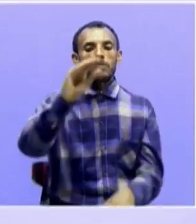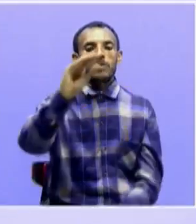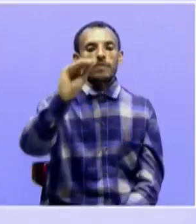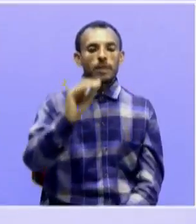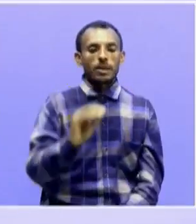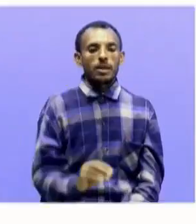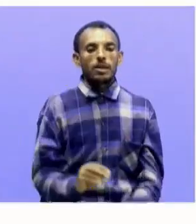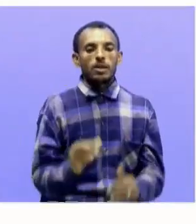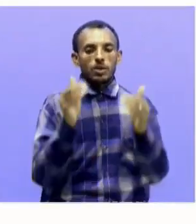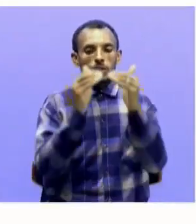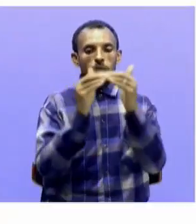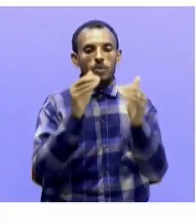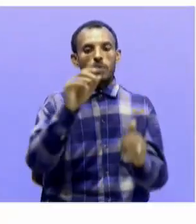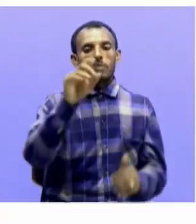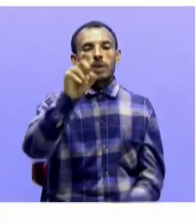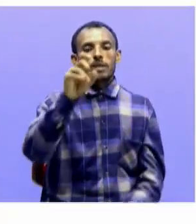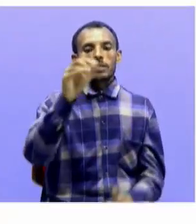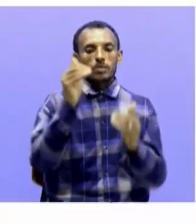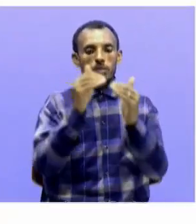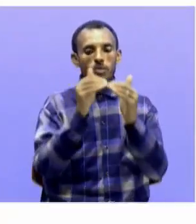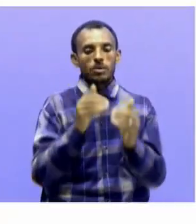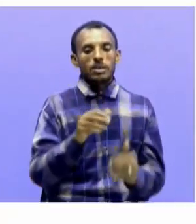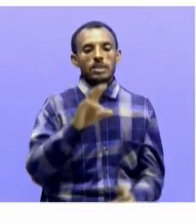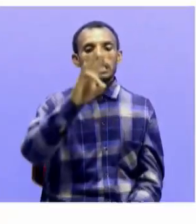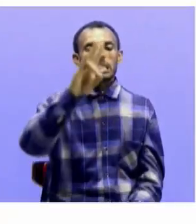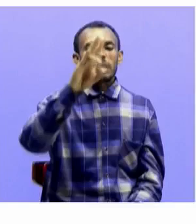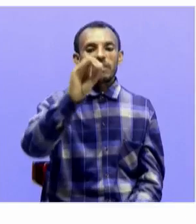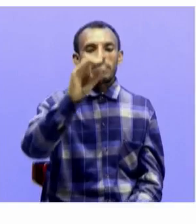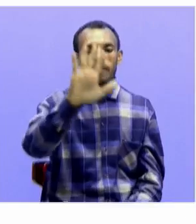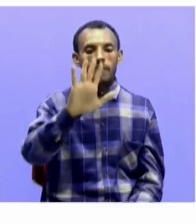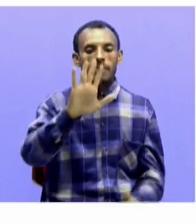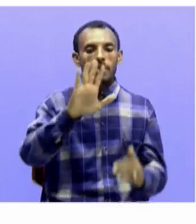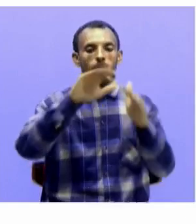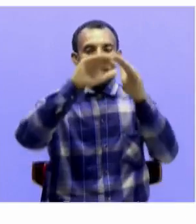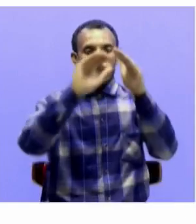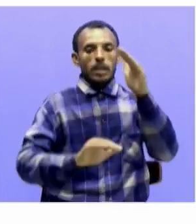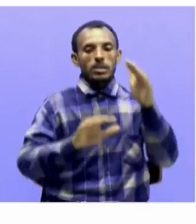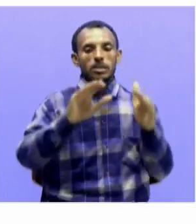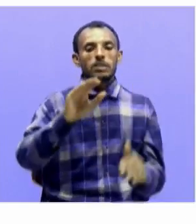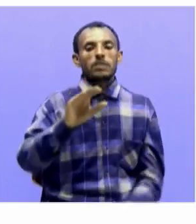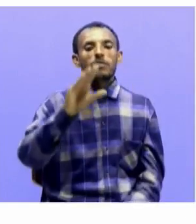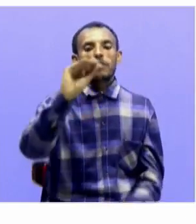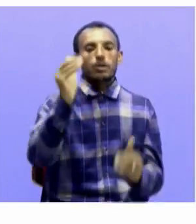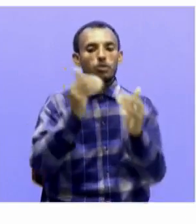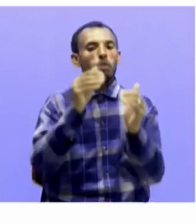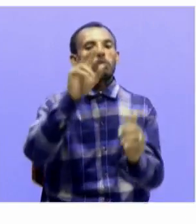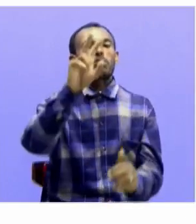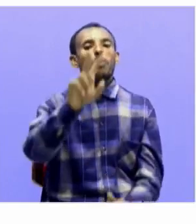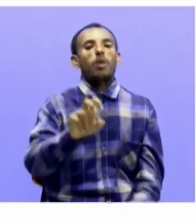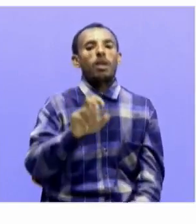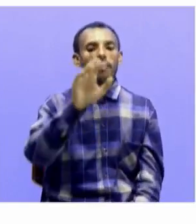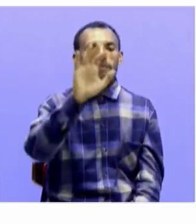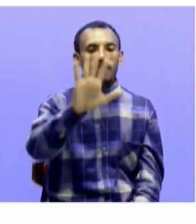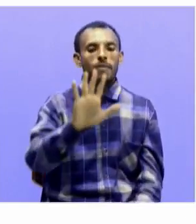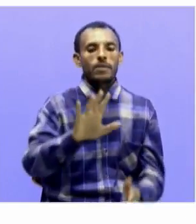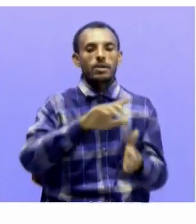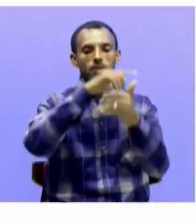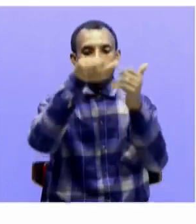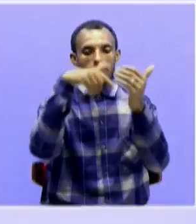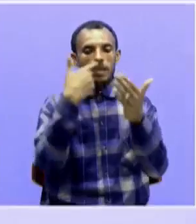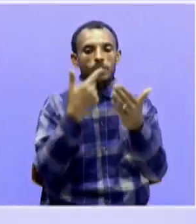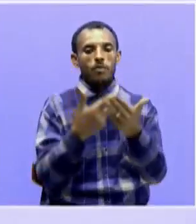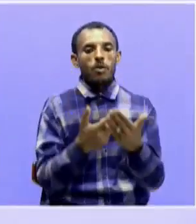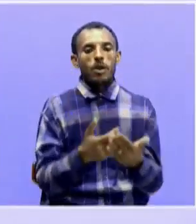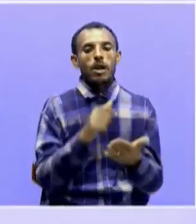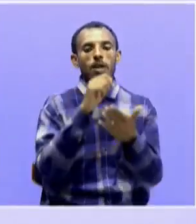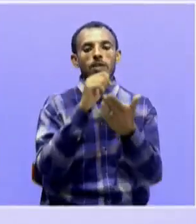So, x is equal to 75 minus 50, it is 25. Therefore,